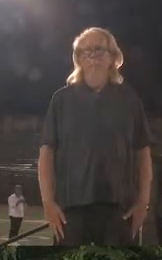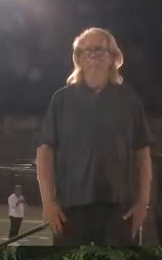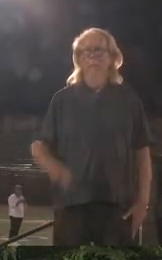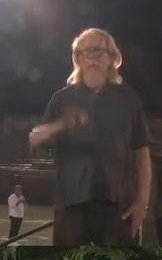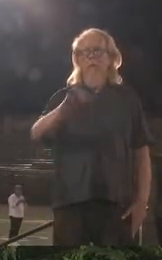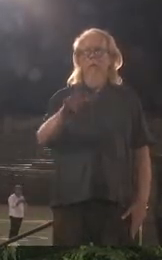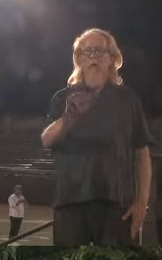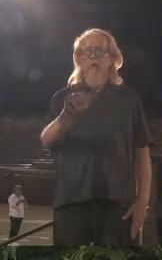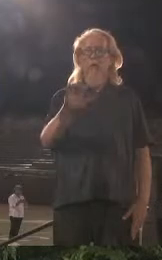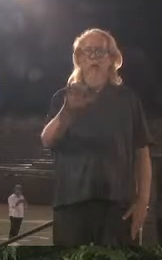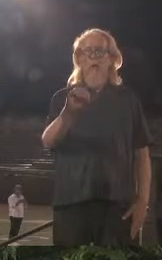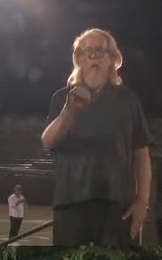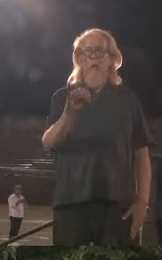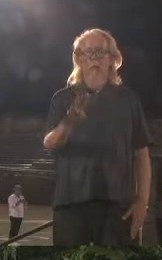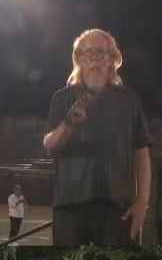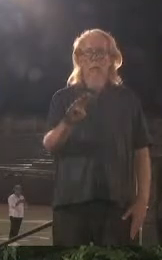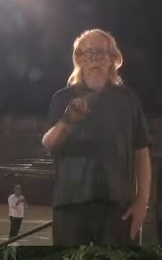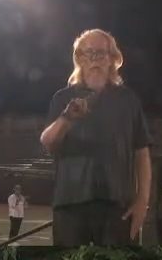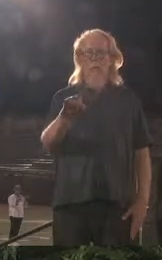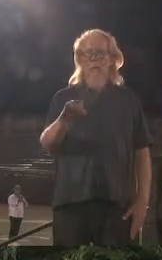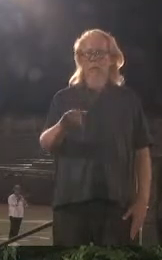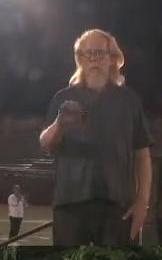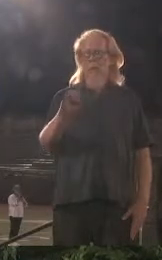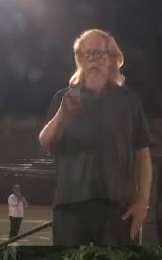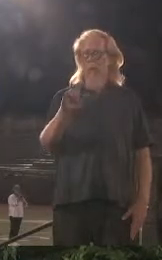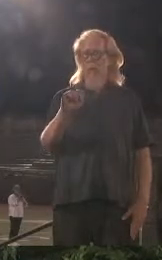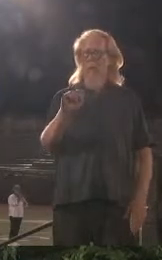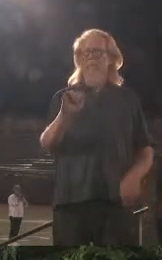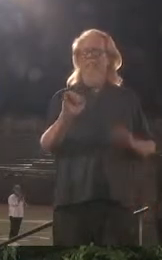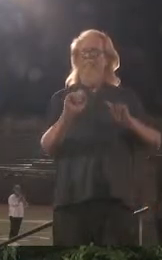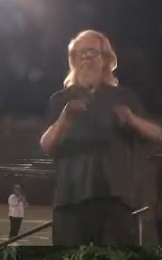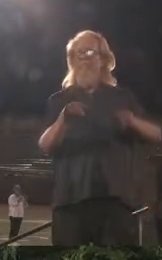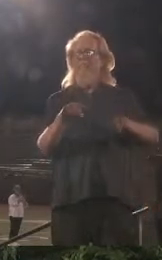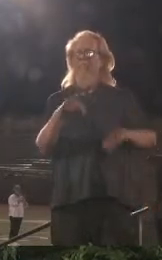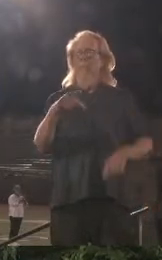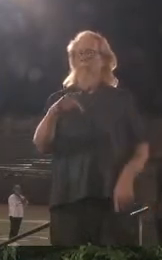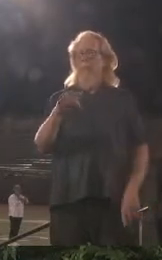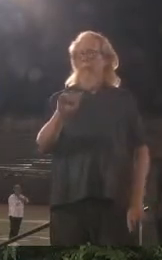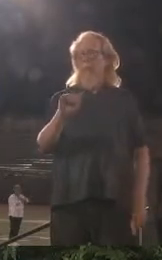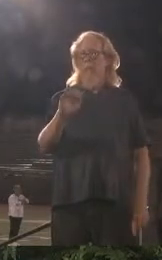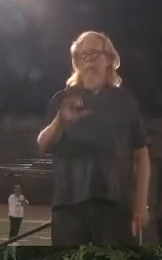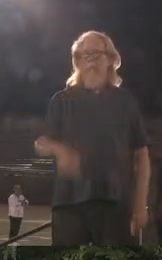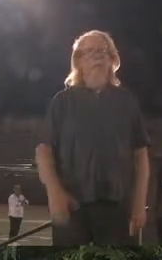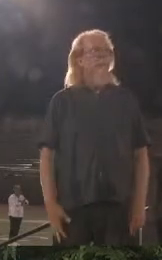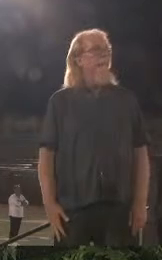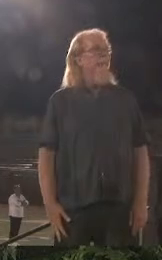Jacob Atreyu Silva will be attending Palo Alto College.